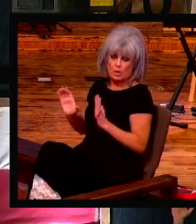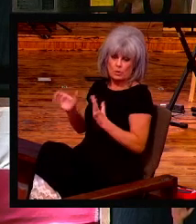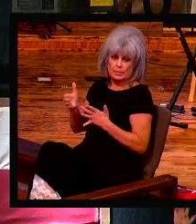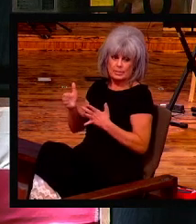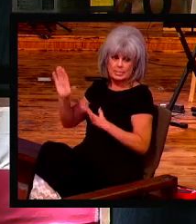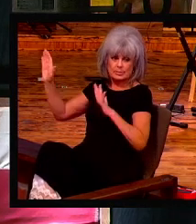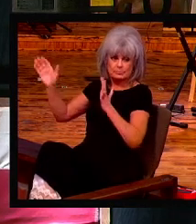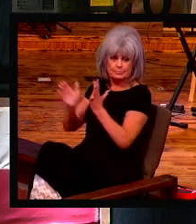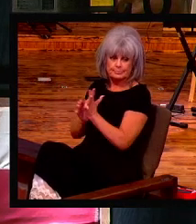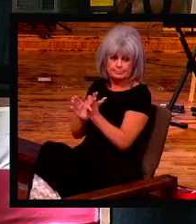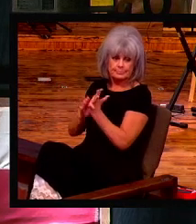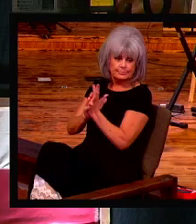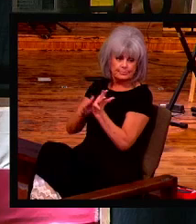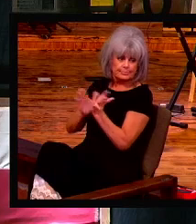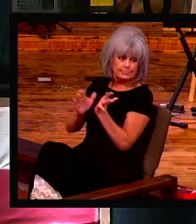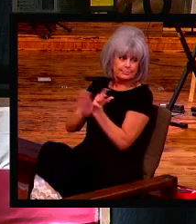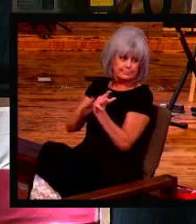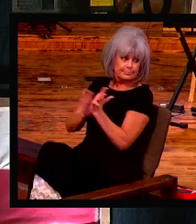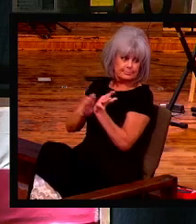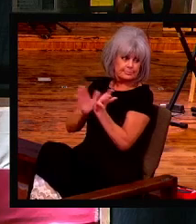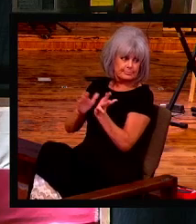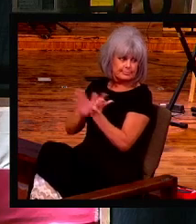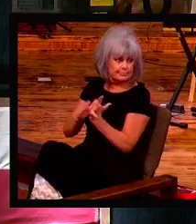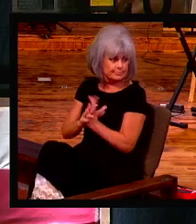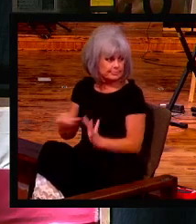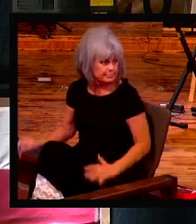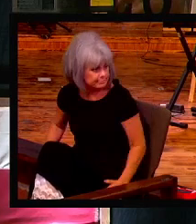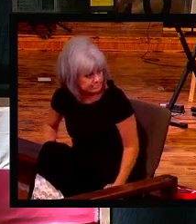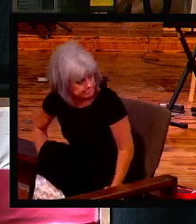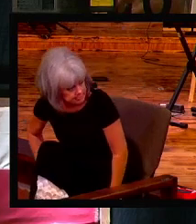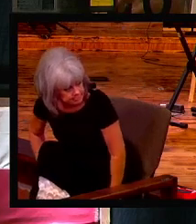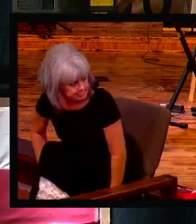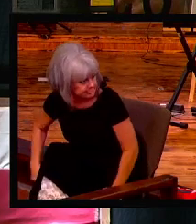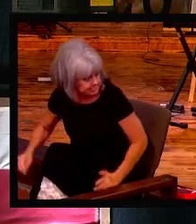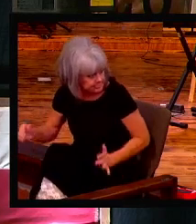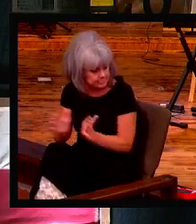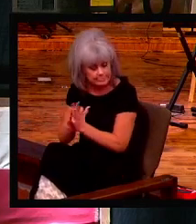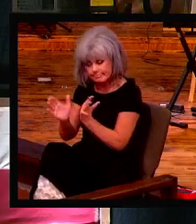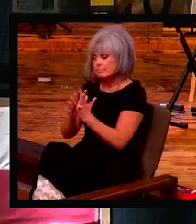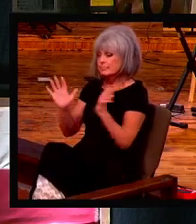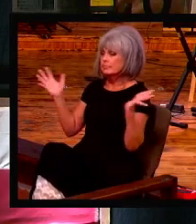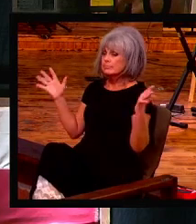Let's give a big round. Thank you for your service. Thank you for your service.